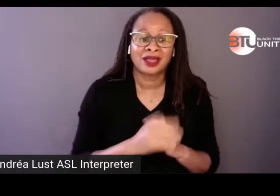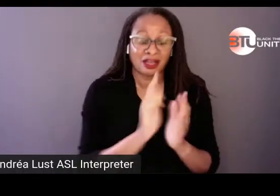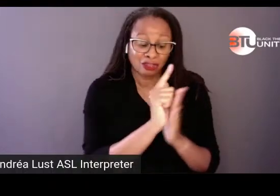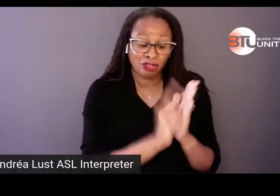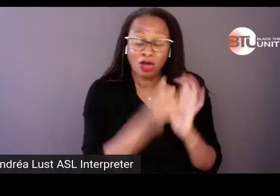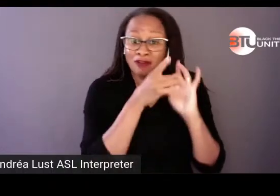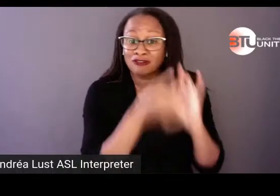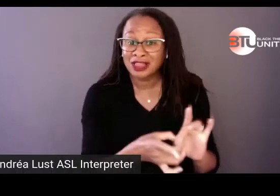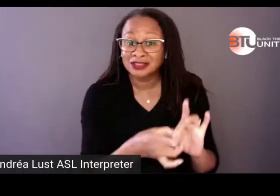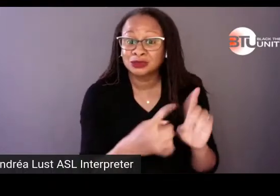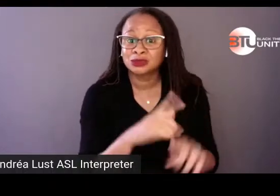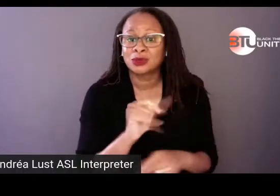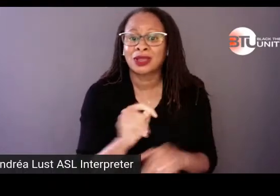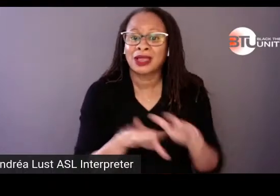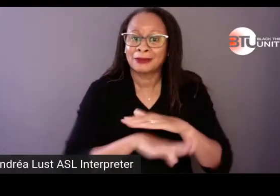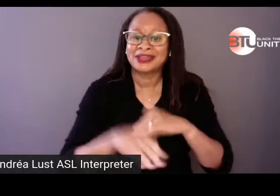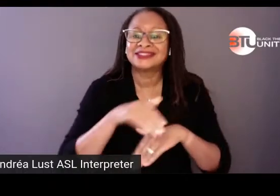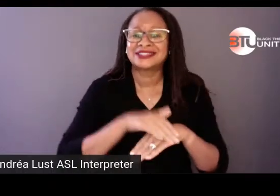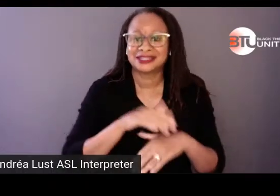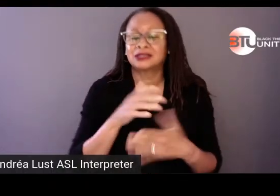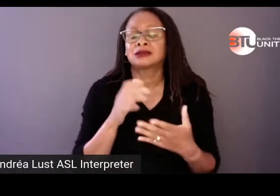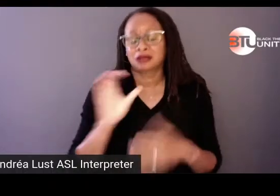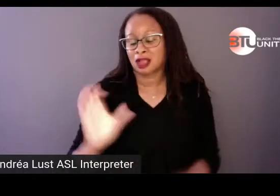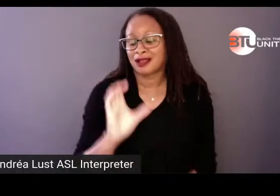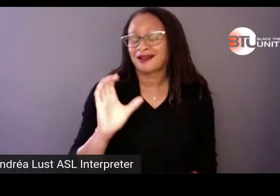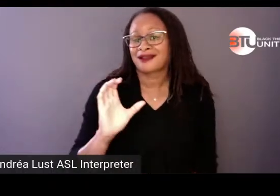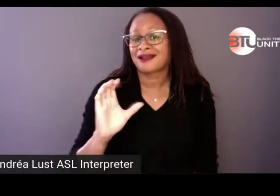relates to it is based in the law of copyright.